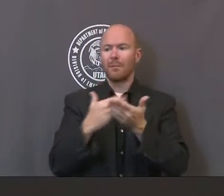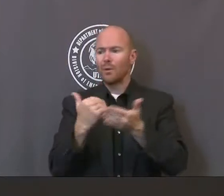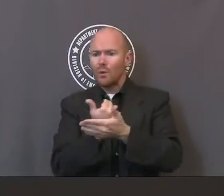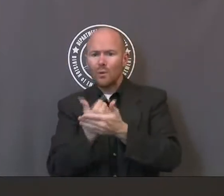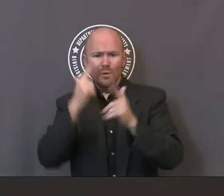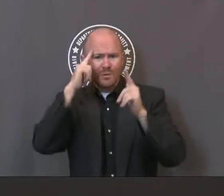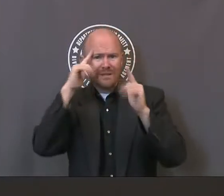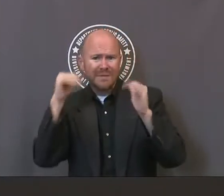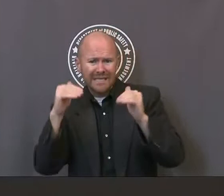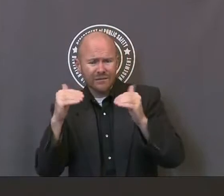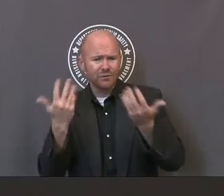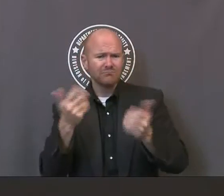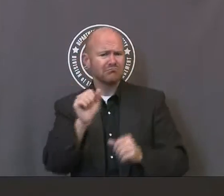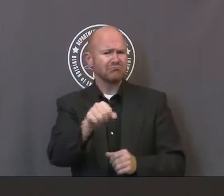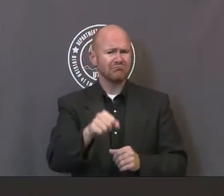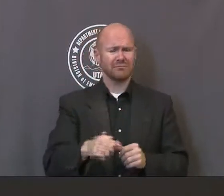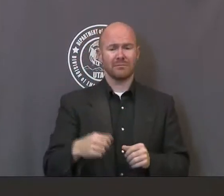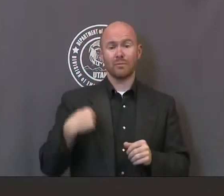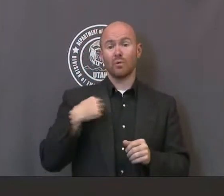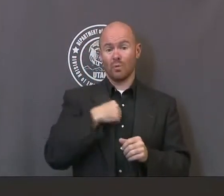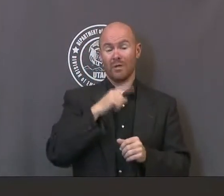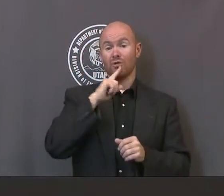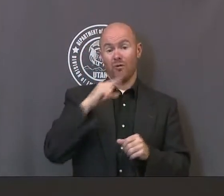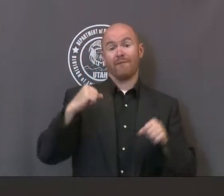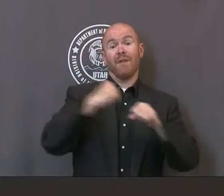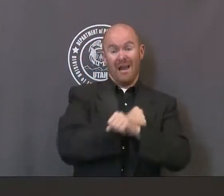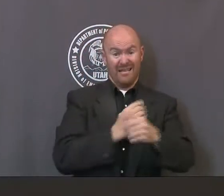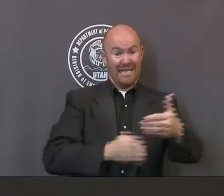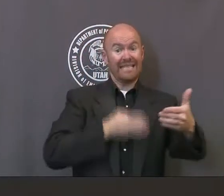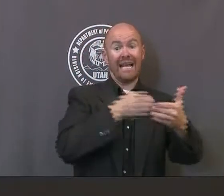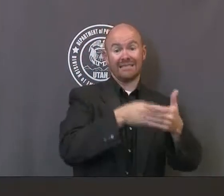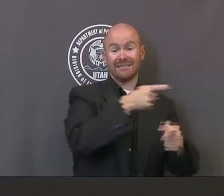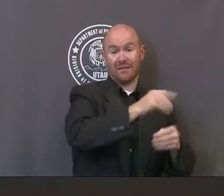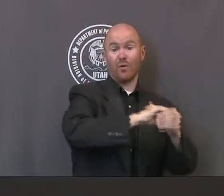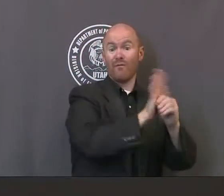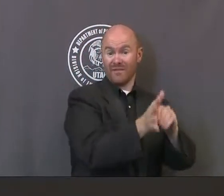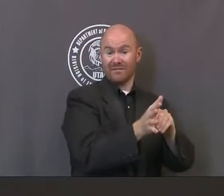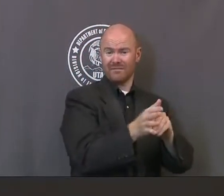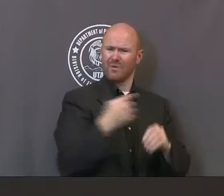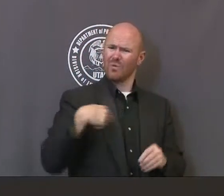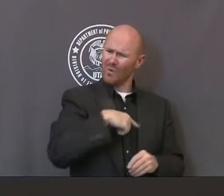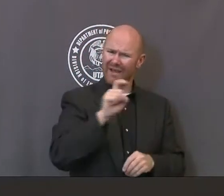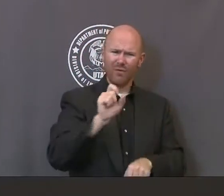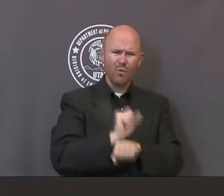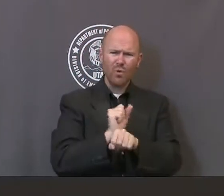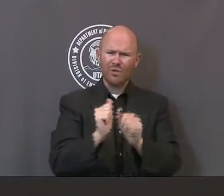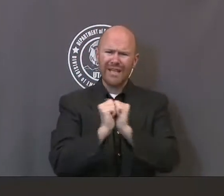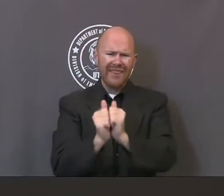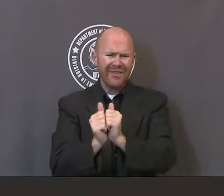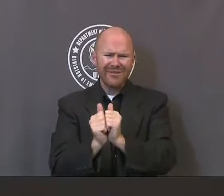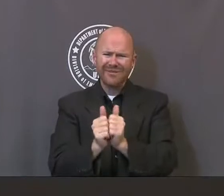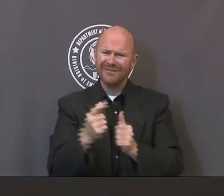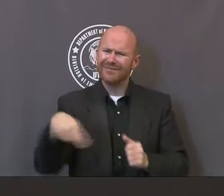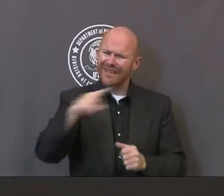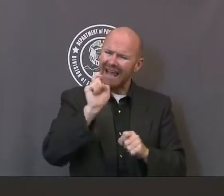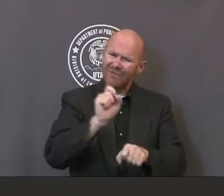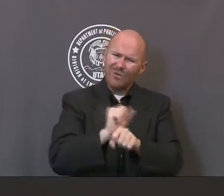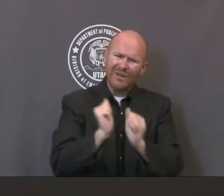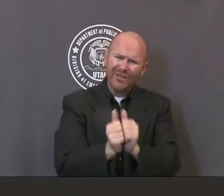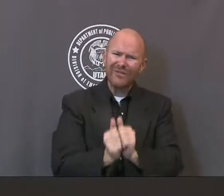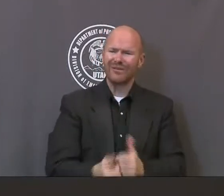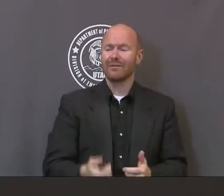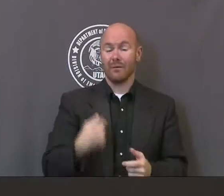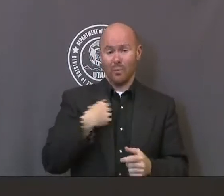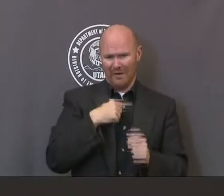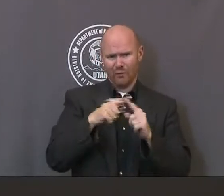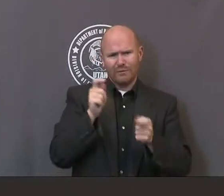When we're fighting against the virus, we need to work together. And the new COVID-19 Transmission Index zeroes in on adapting behaviors